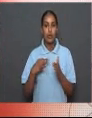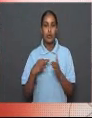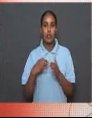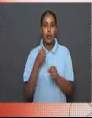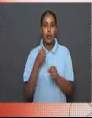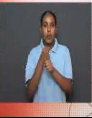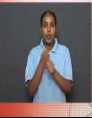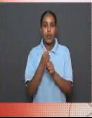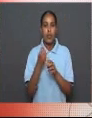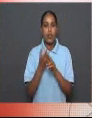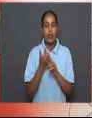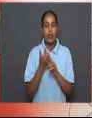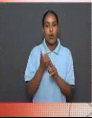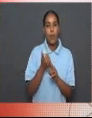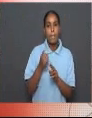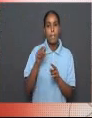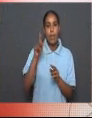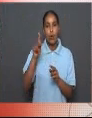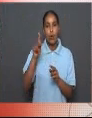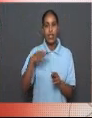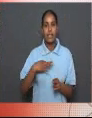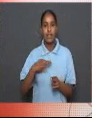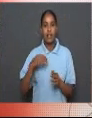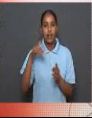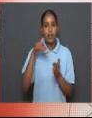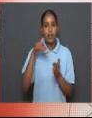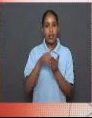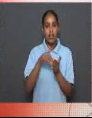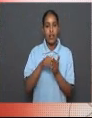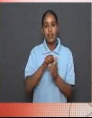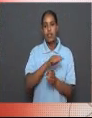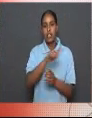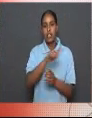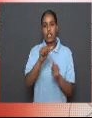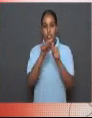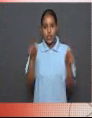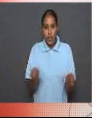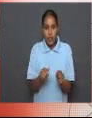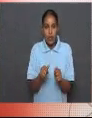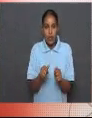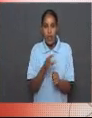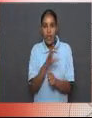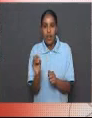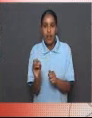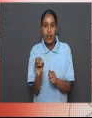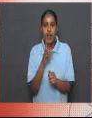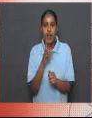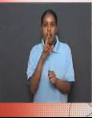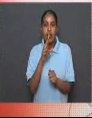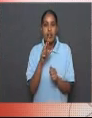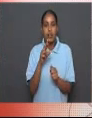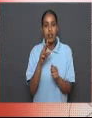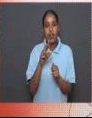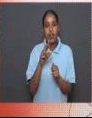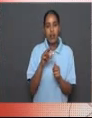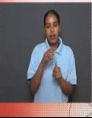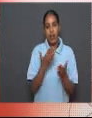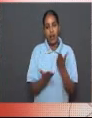made from polyester retain their shapes and are